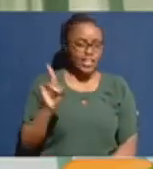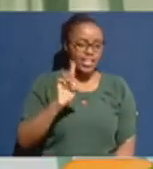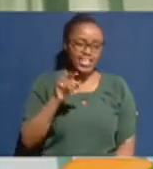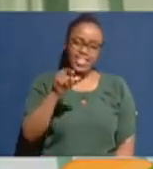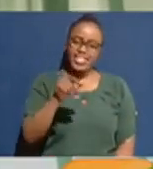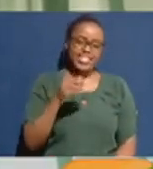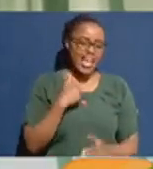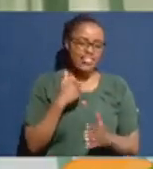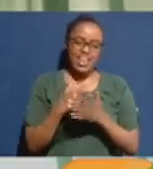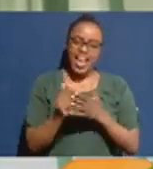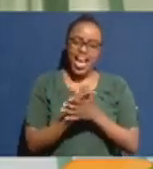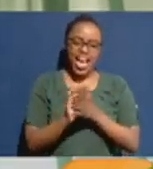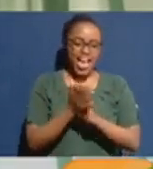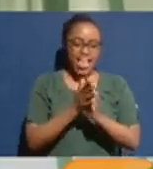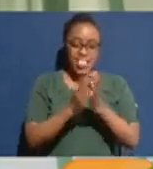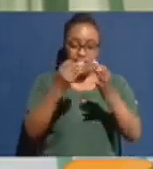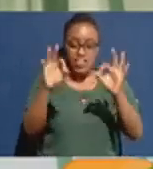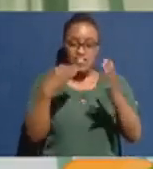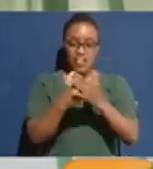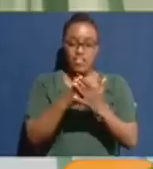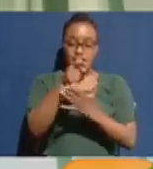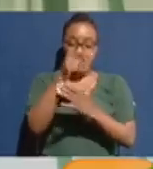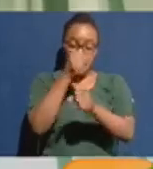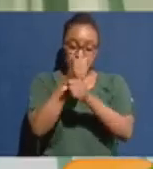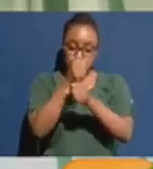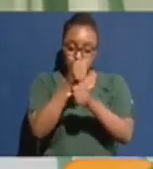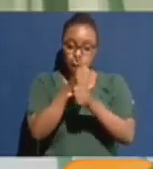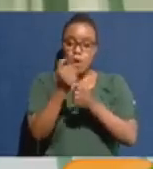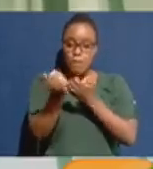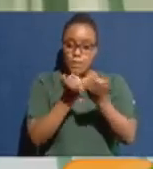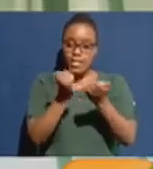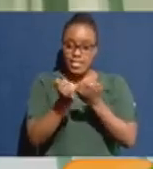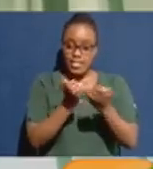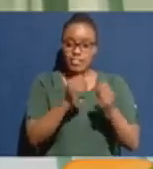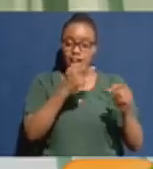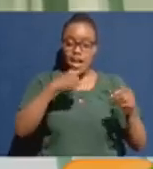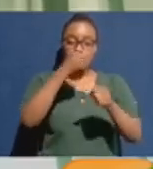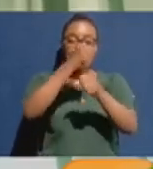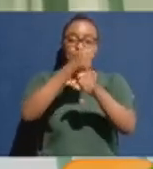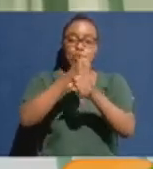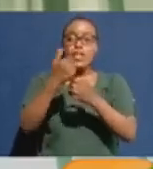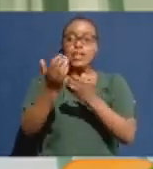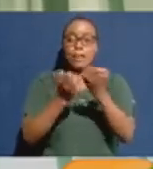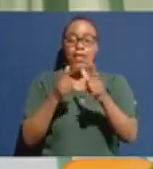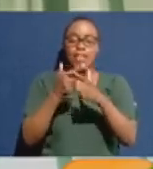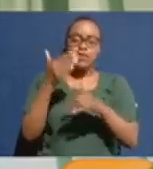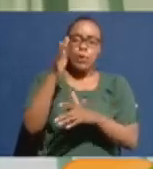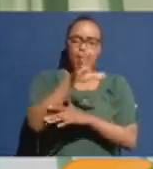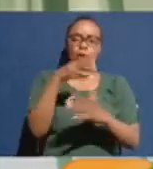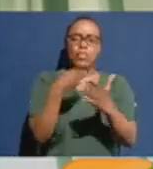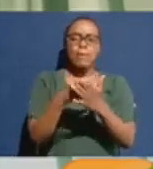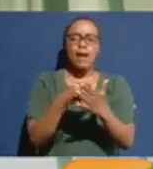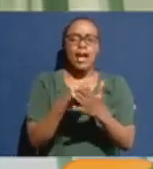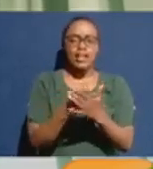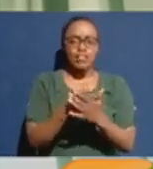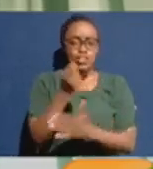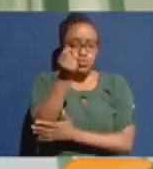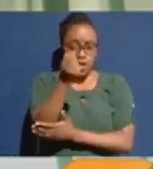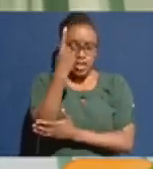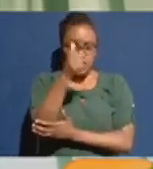Iya kuna. Hii ni pesa ya kufanya biashara. Na tunafanya biashara na urudishe pesa.